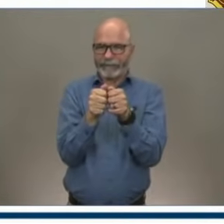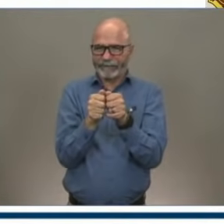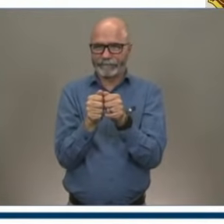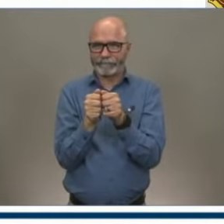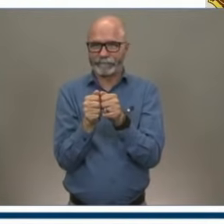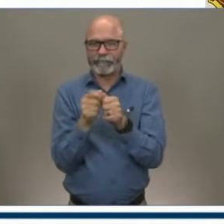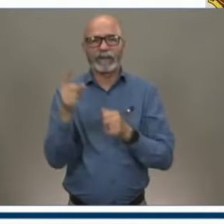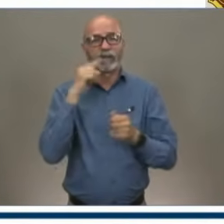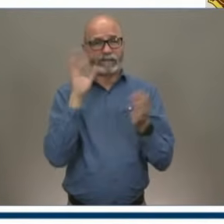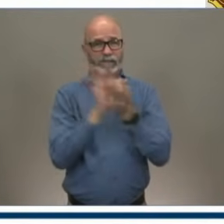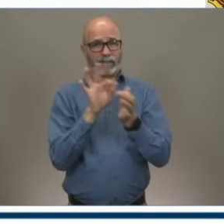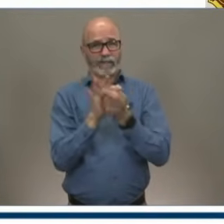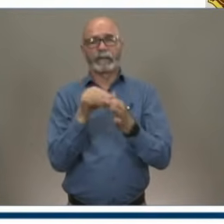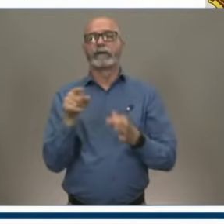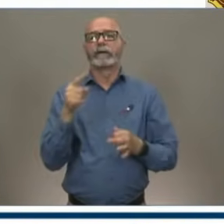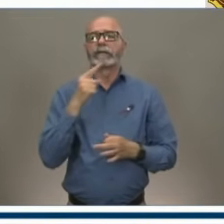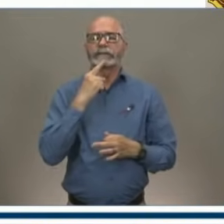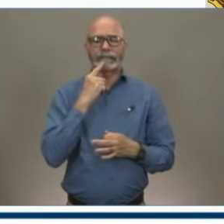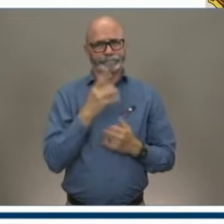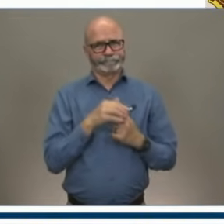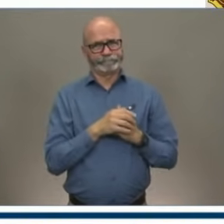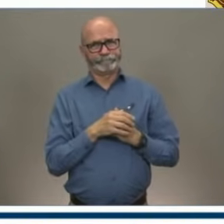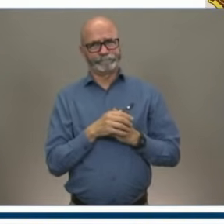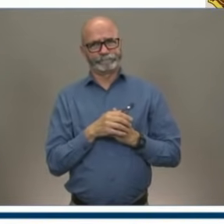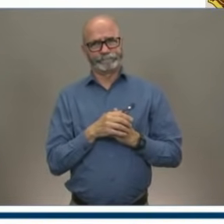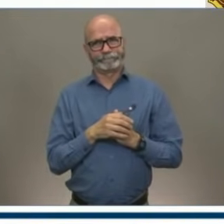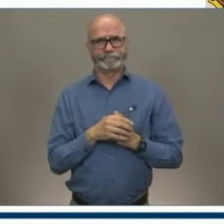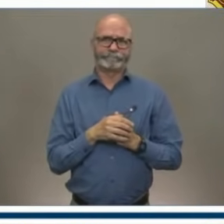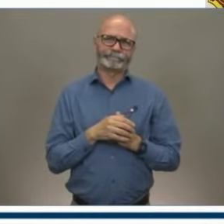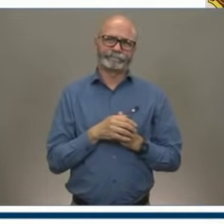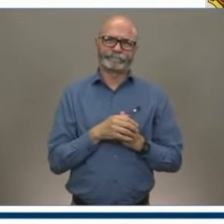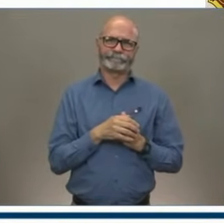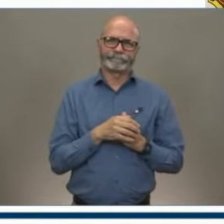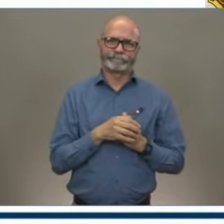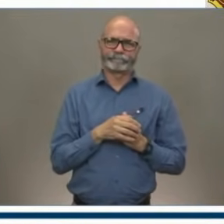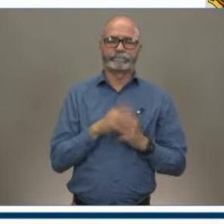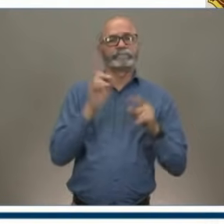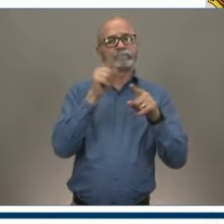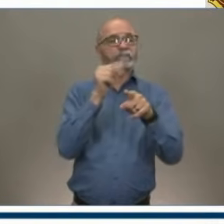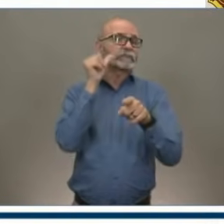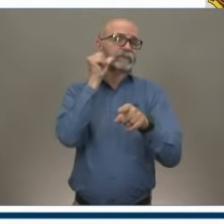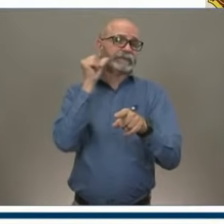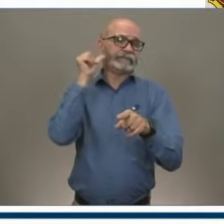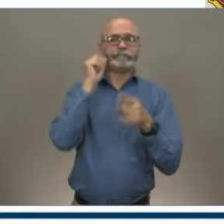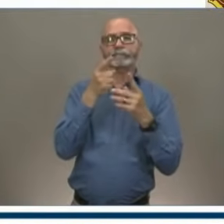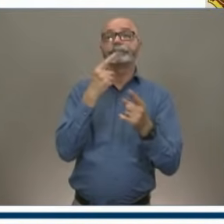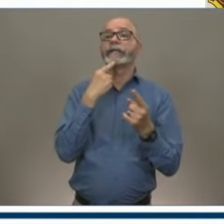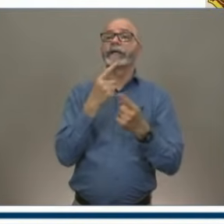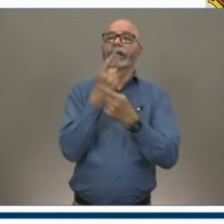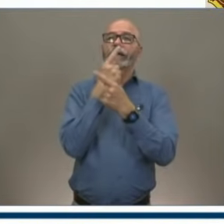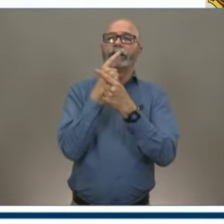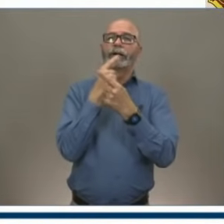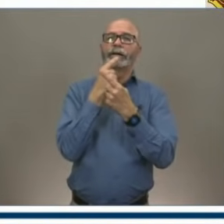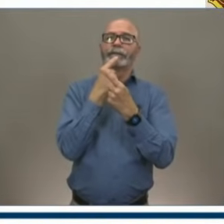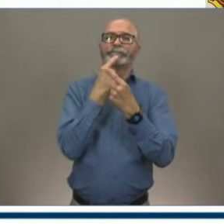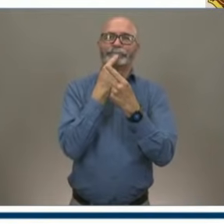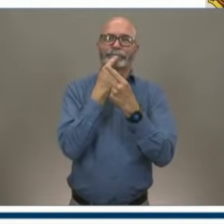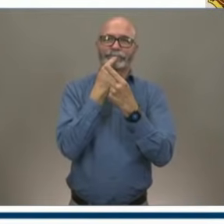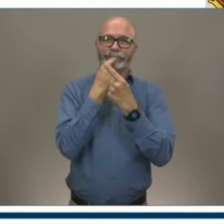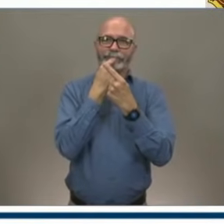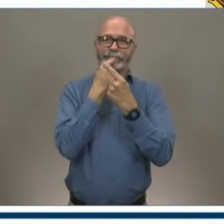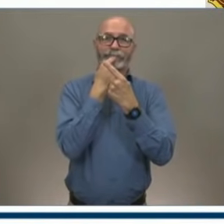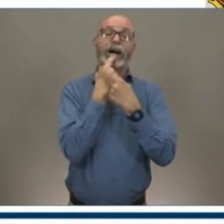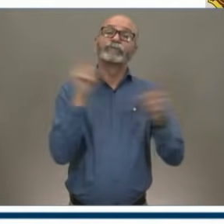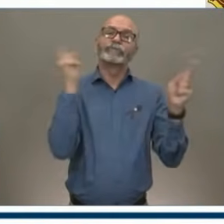the announcements that came out yesterday. 2 flights coming in on one day, and then the next day there's